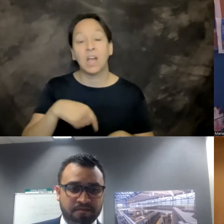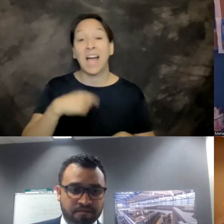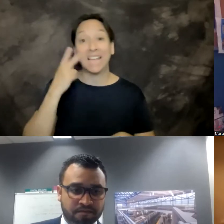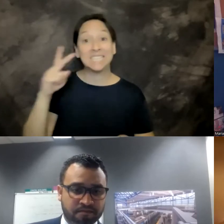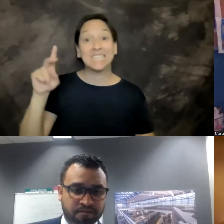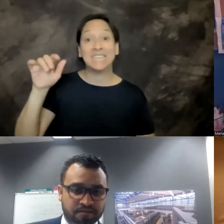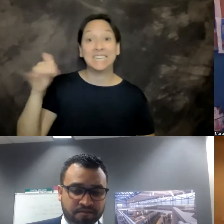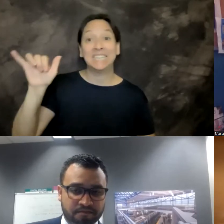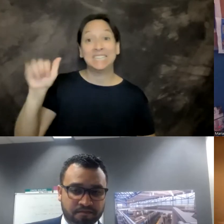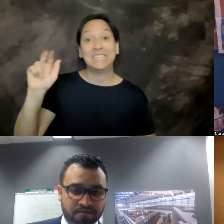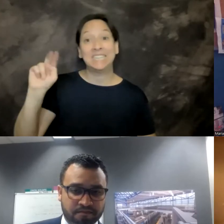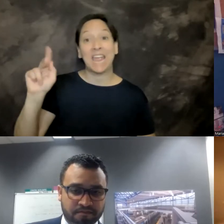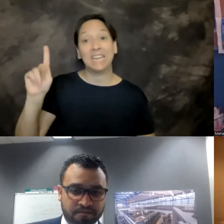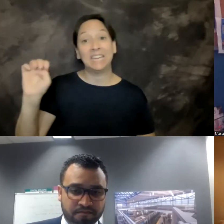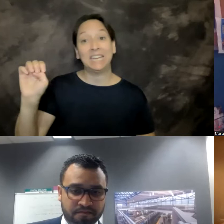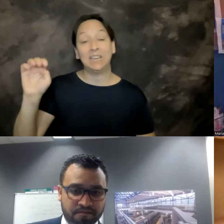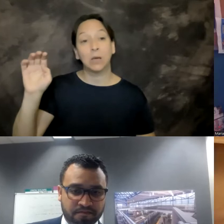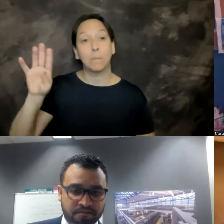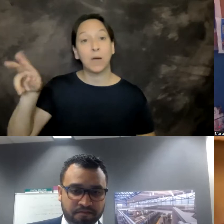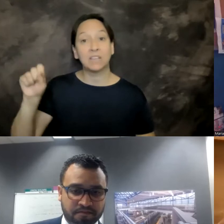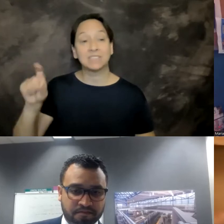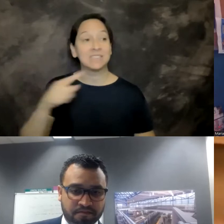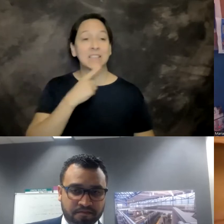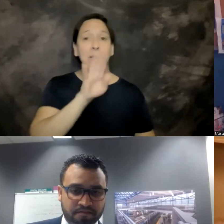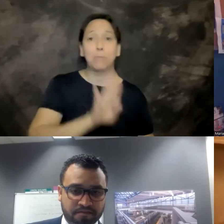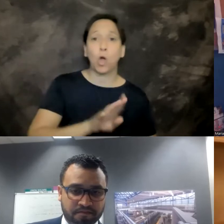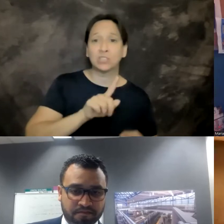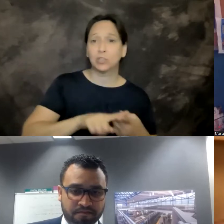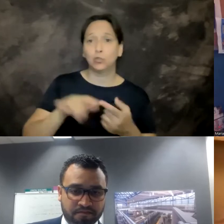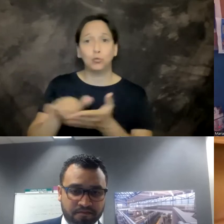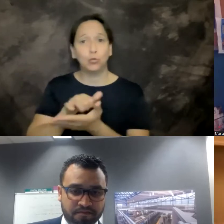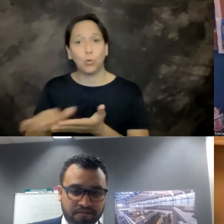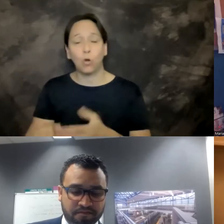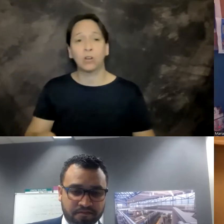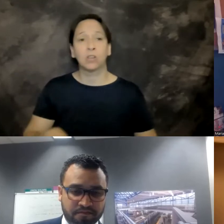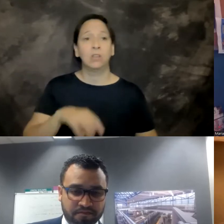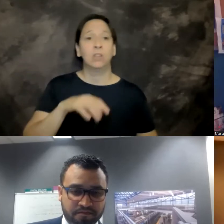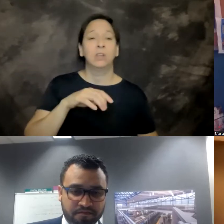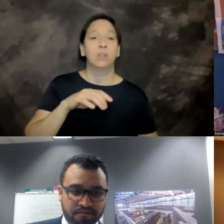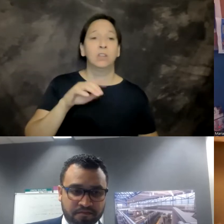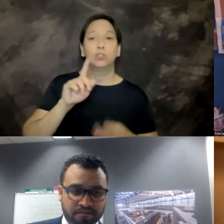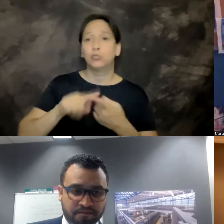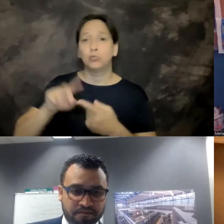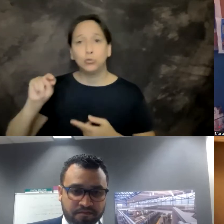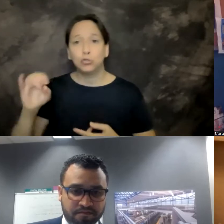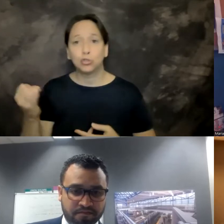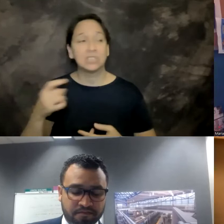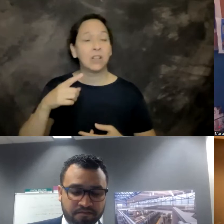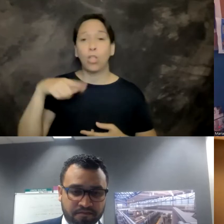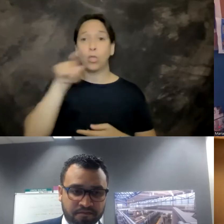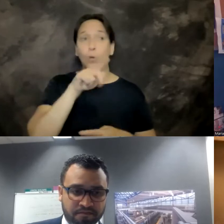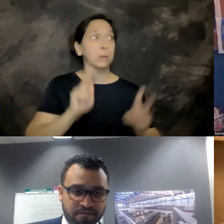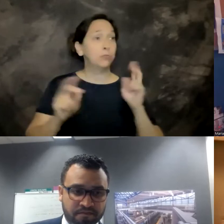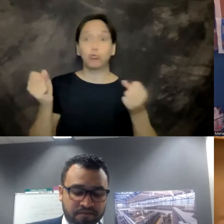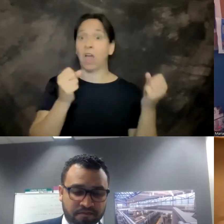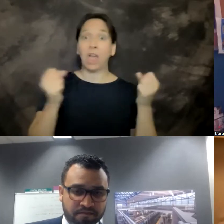saying Boston to New York, you know, and New York to New Jersey. These poor people are trying to learn the route and they don't even know where they're